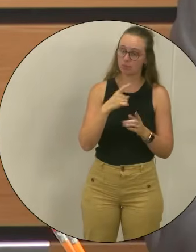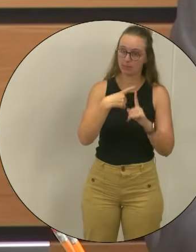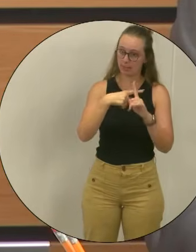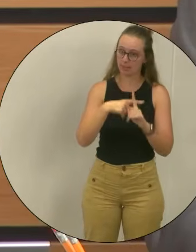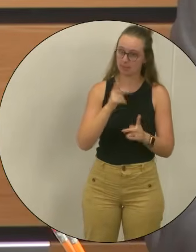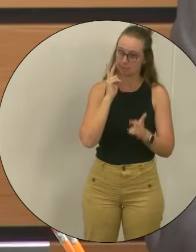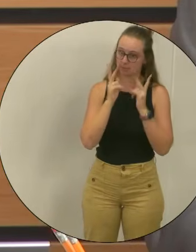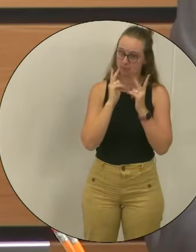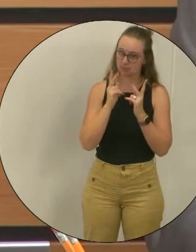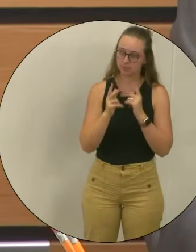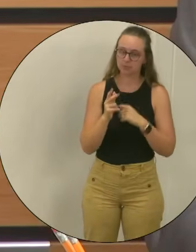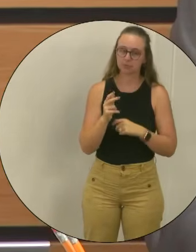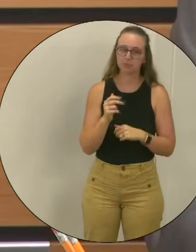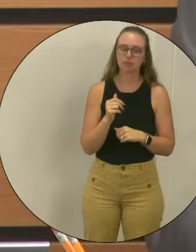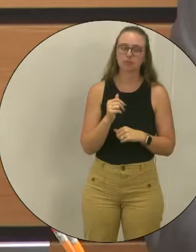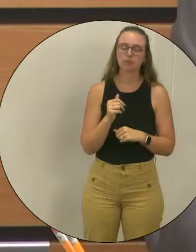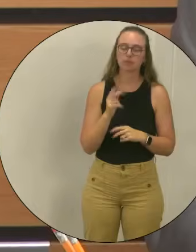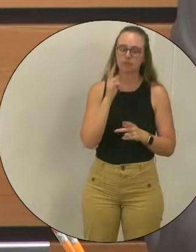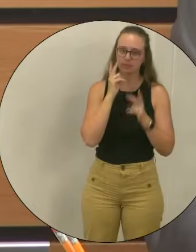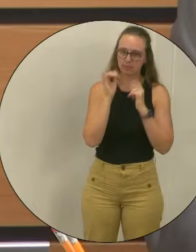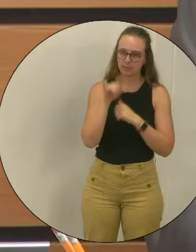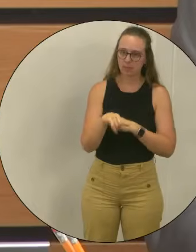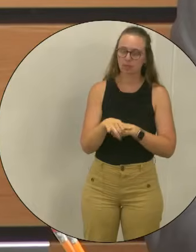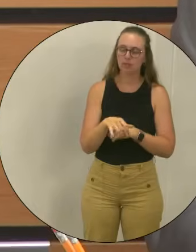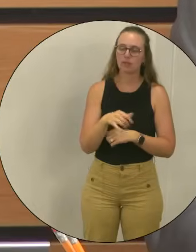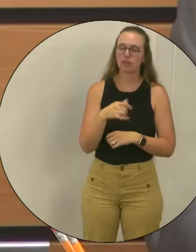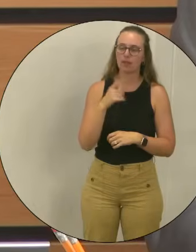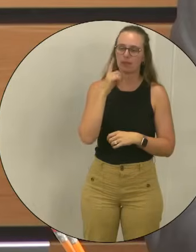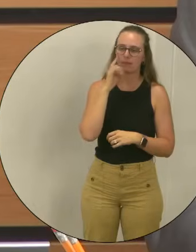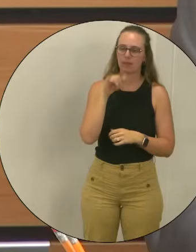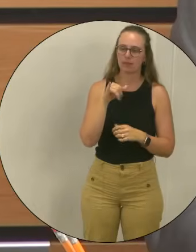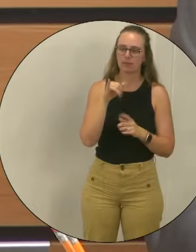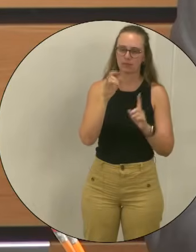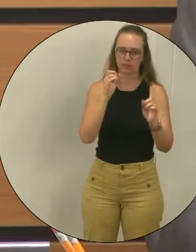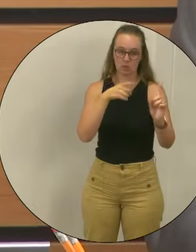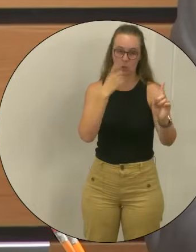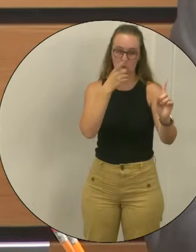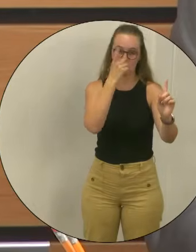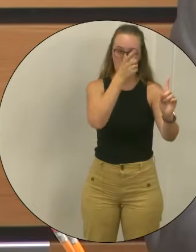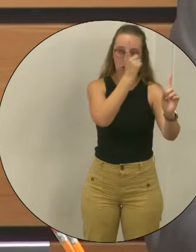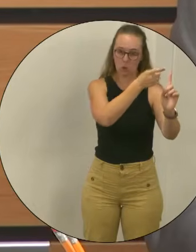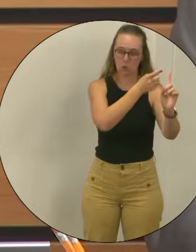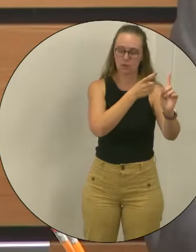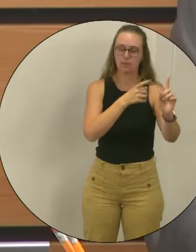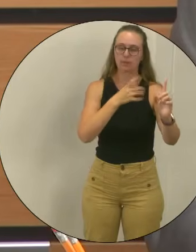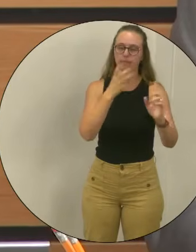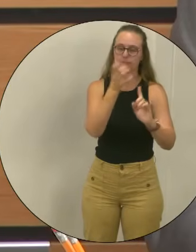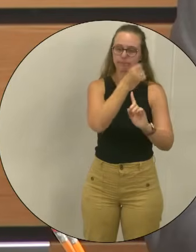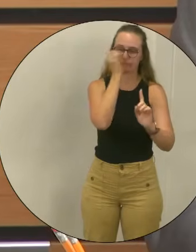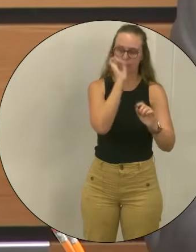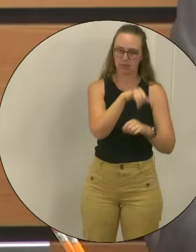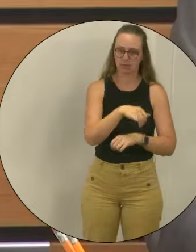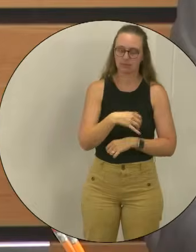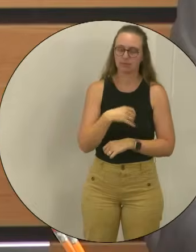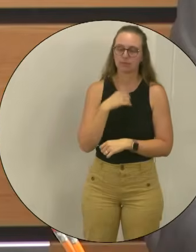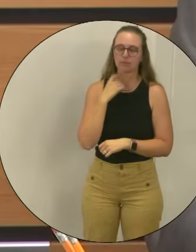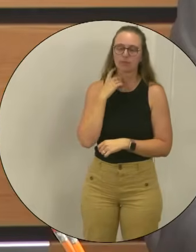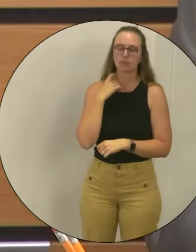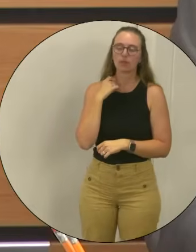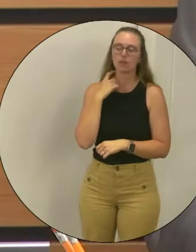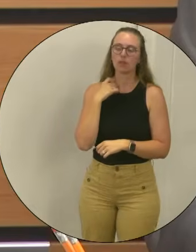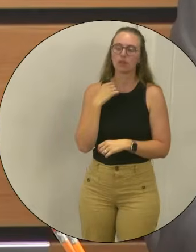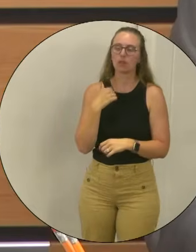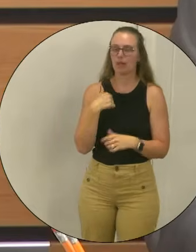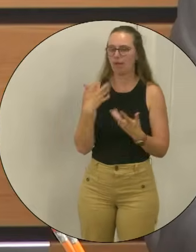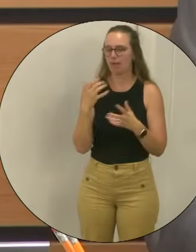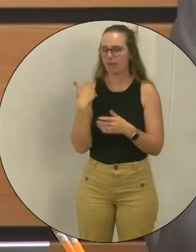see that. But I think that's the trajectory that we're on to be able to move forward. Since